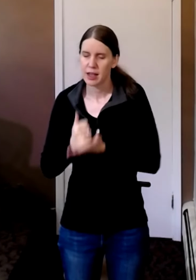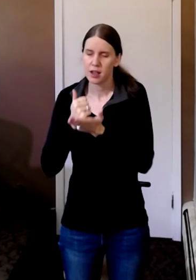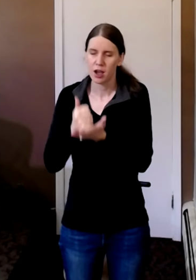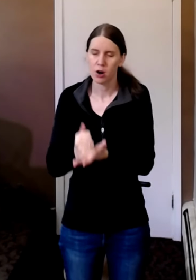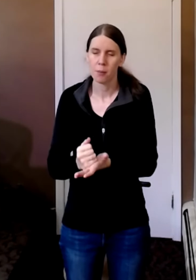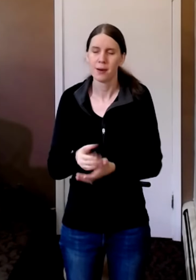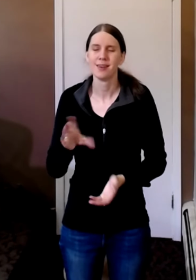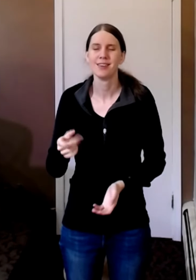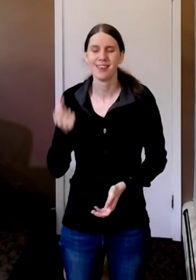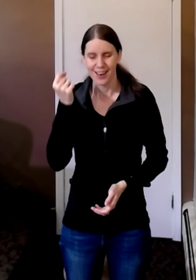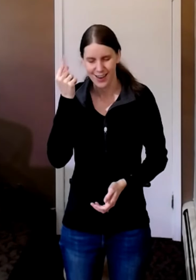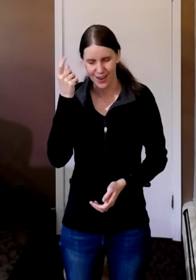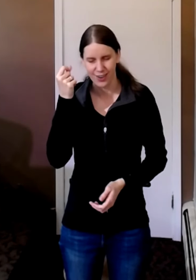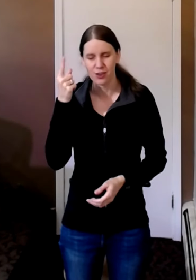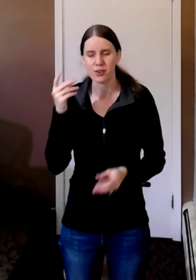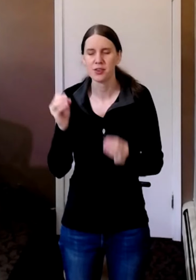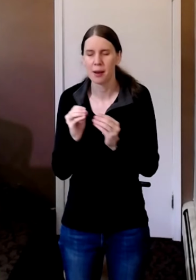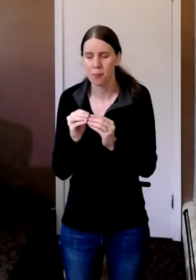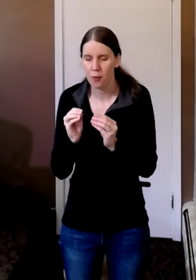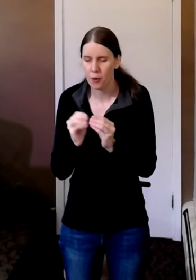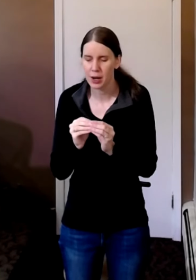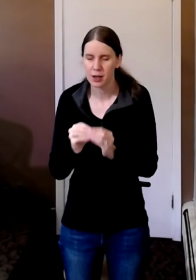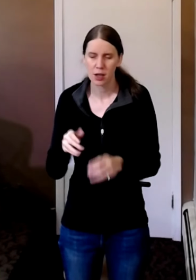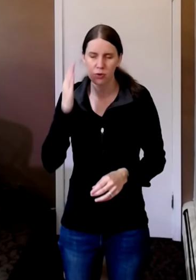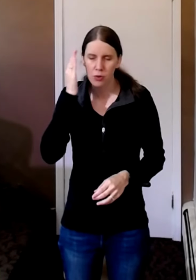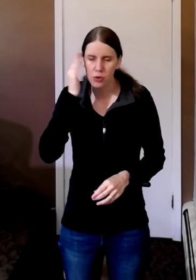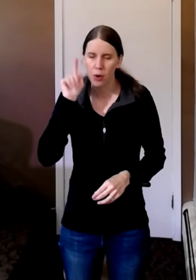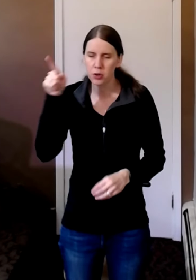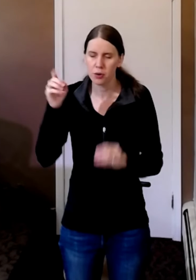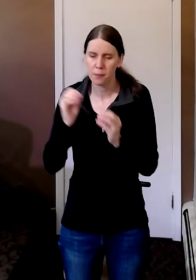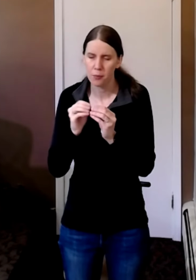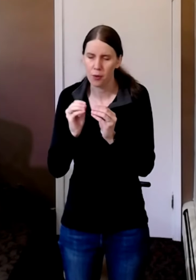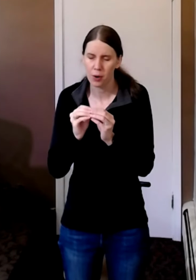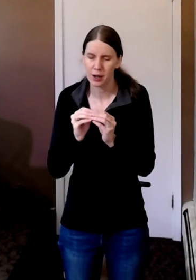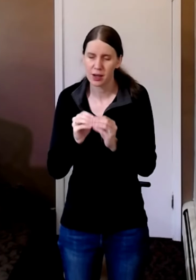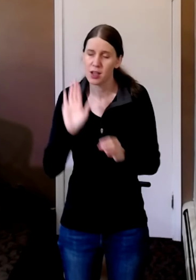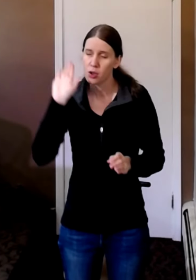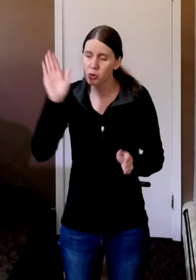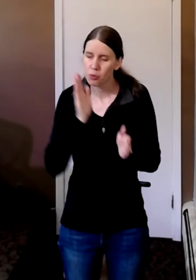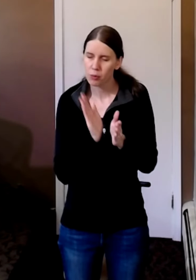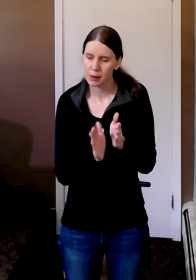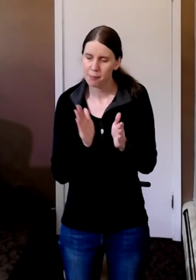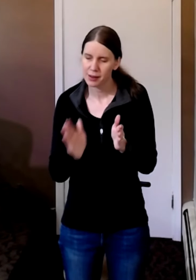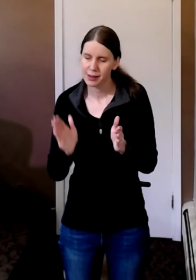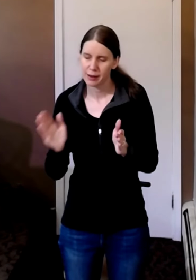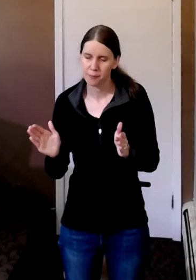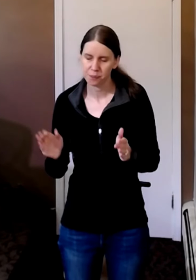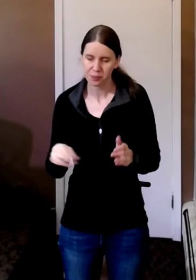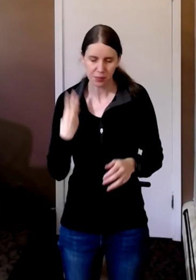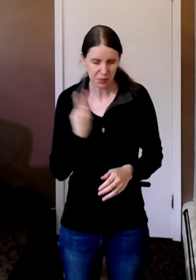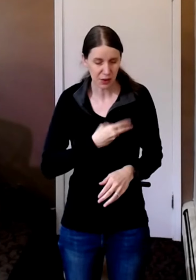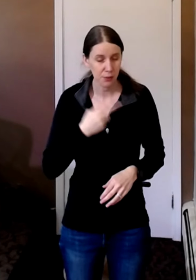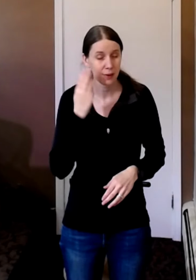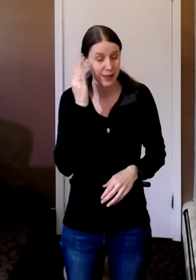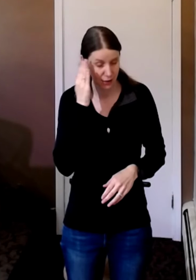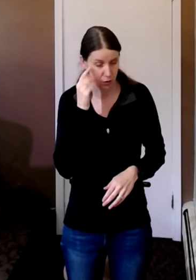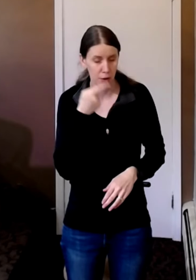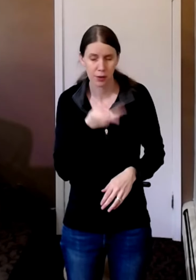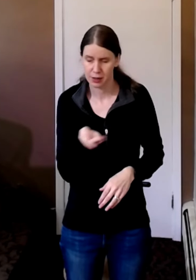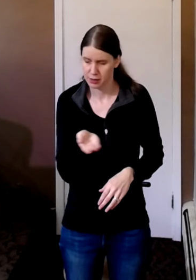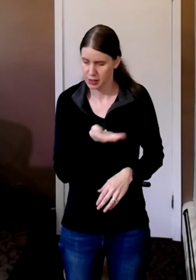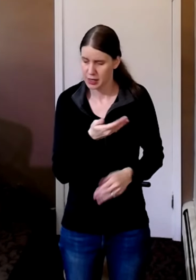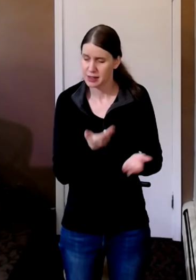enlightened, we would have our understanding opened by knowing you and by knowing your plan, that we might recognize these